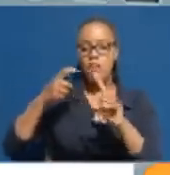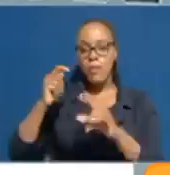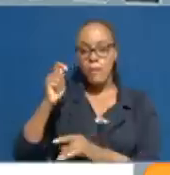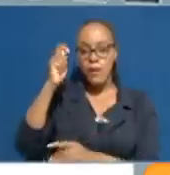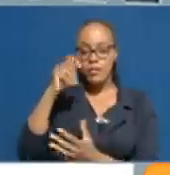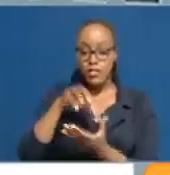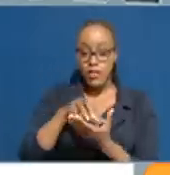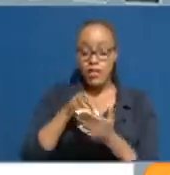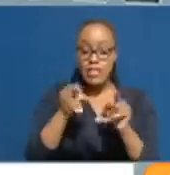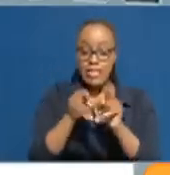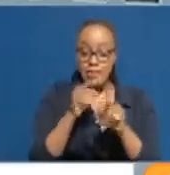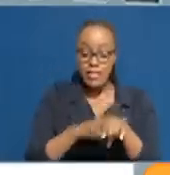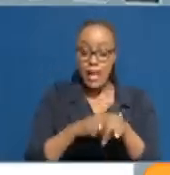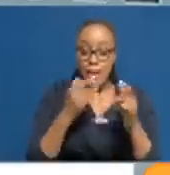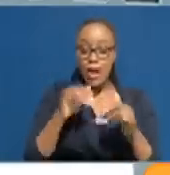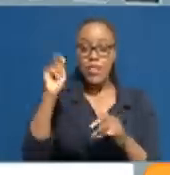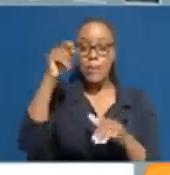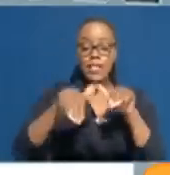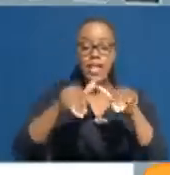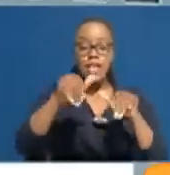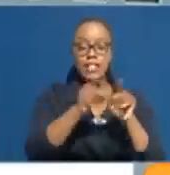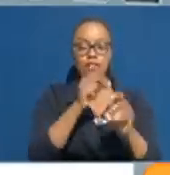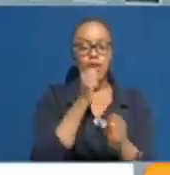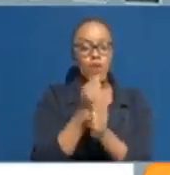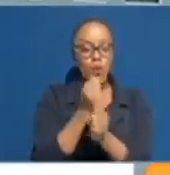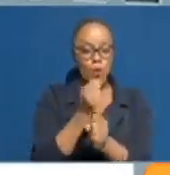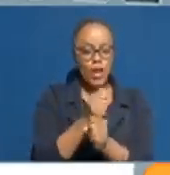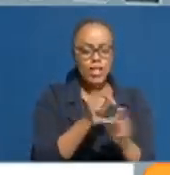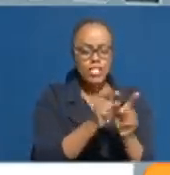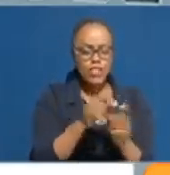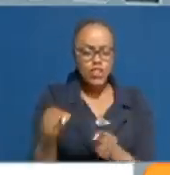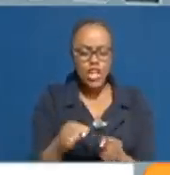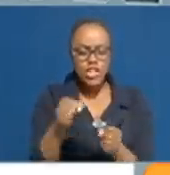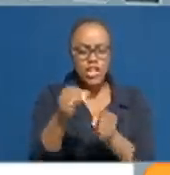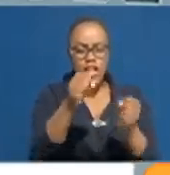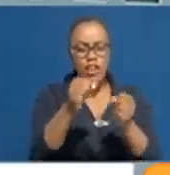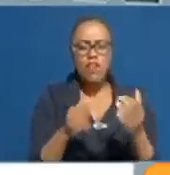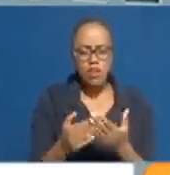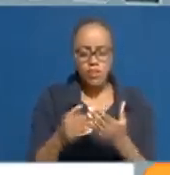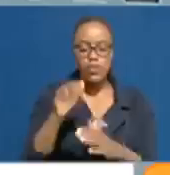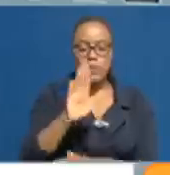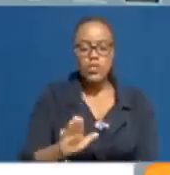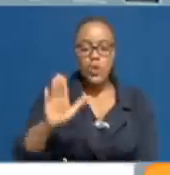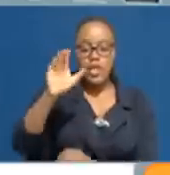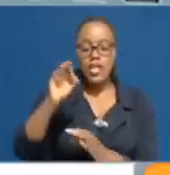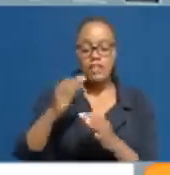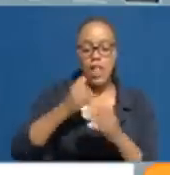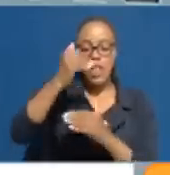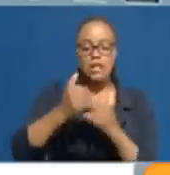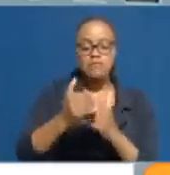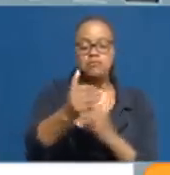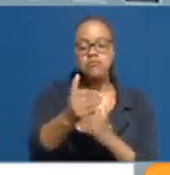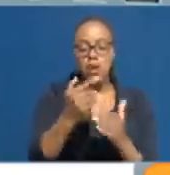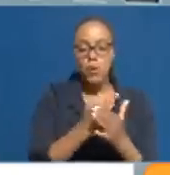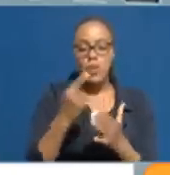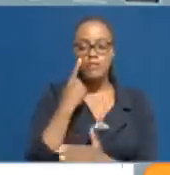time President-elect William Ruto has been working on a power strategy should he be sworn in the coming weeks. Sam